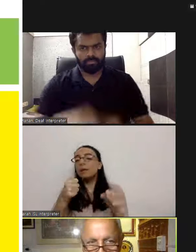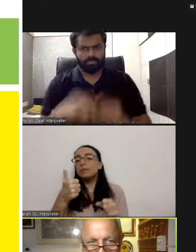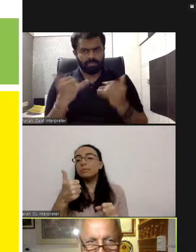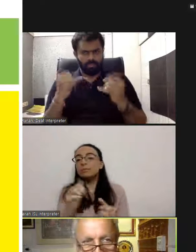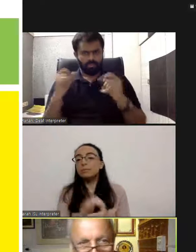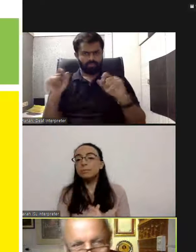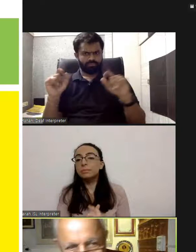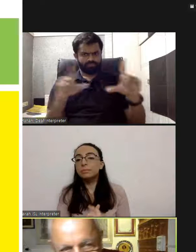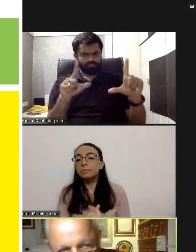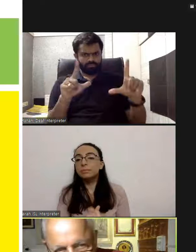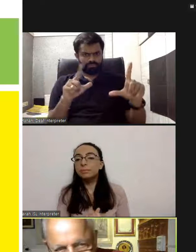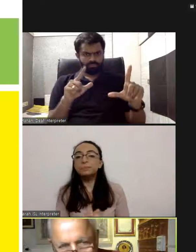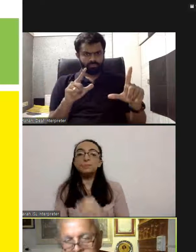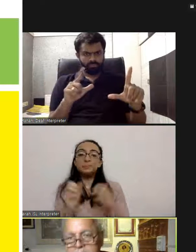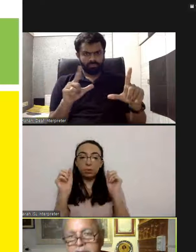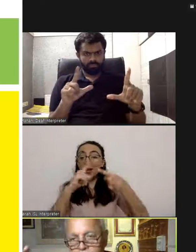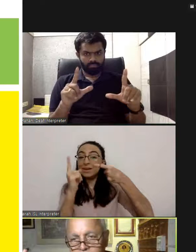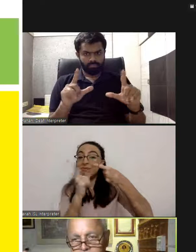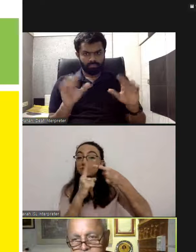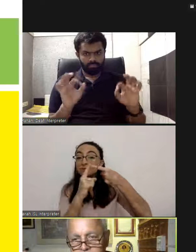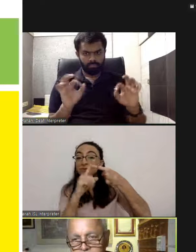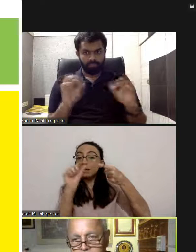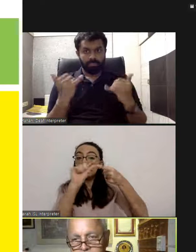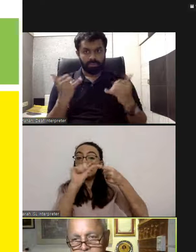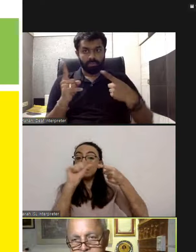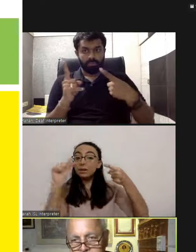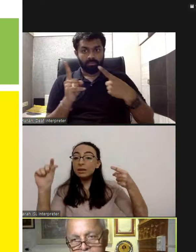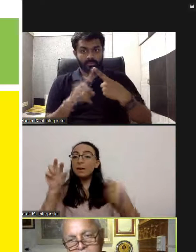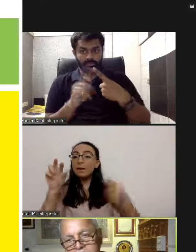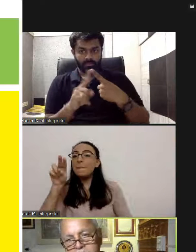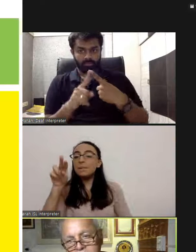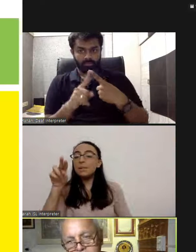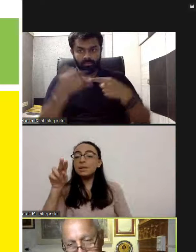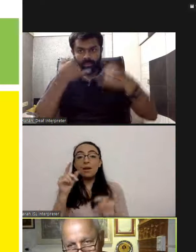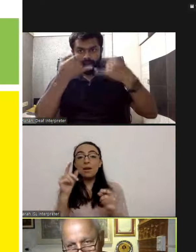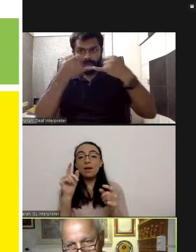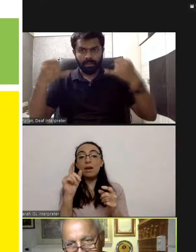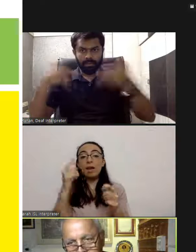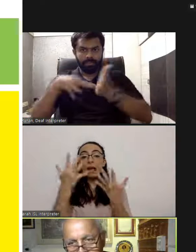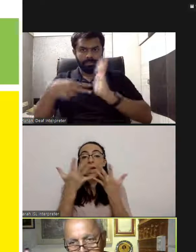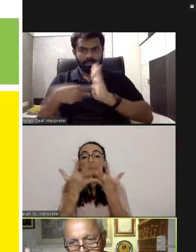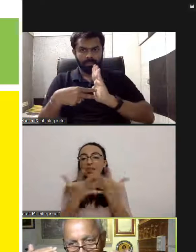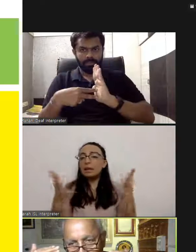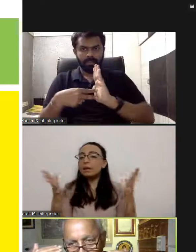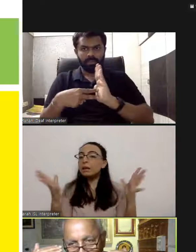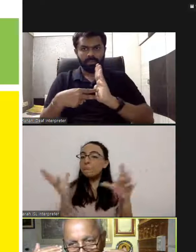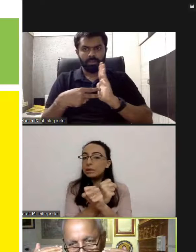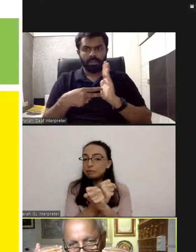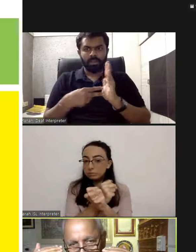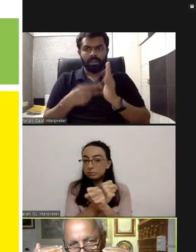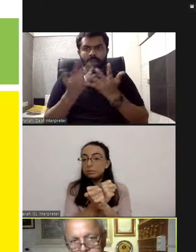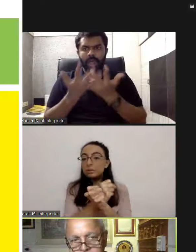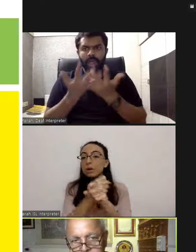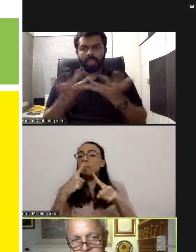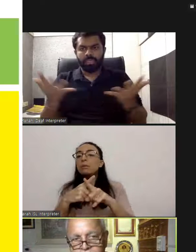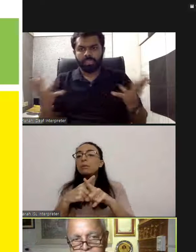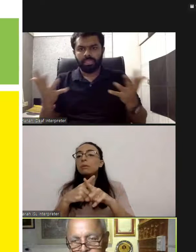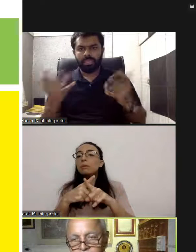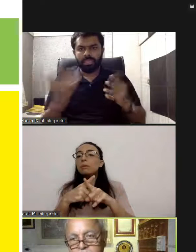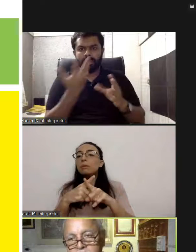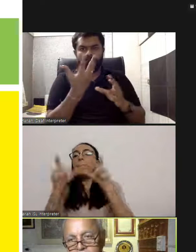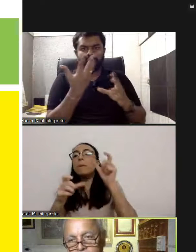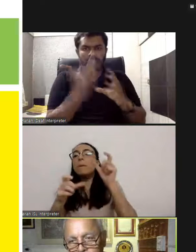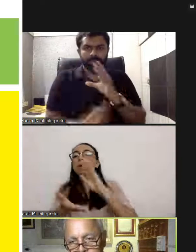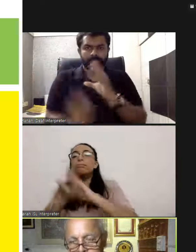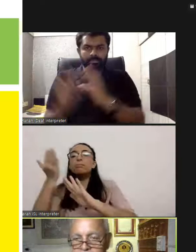in interstitial poverty, there is material deprivation and alienation. A person suffers from